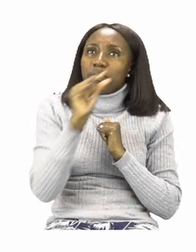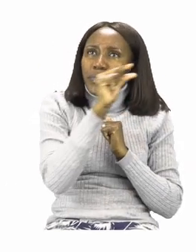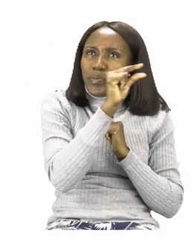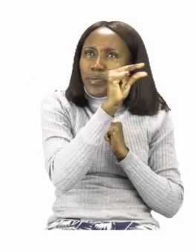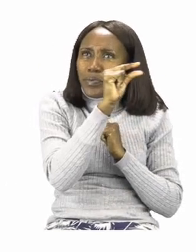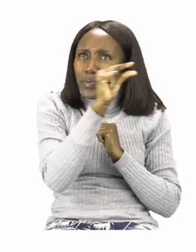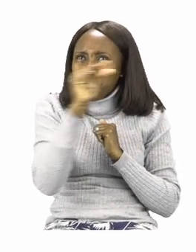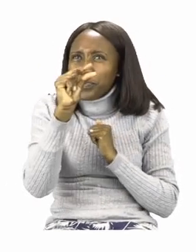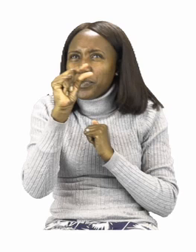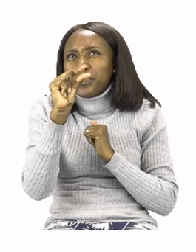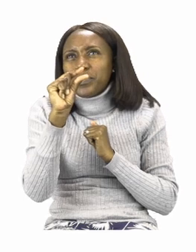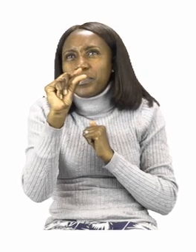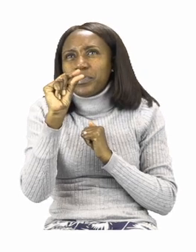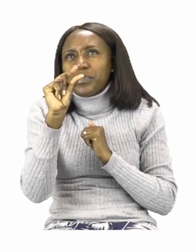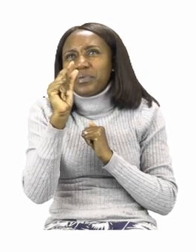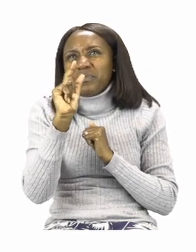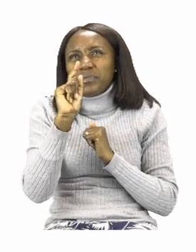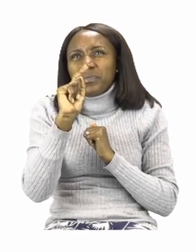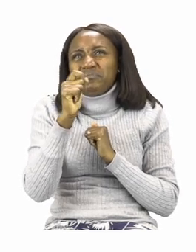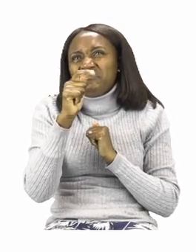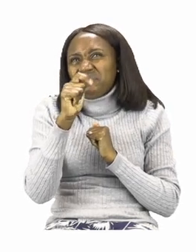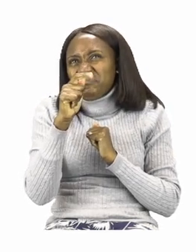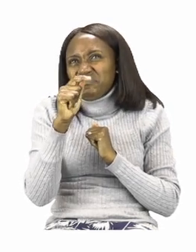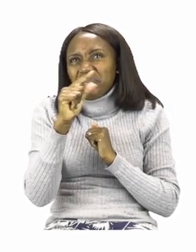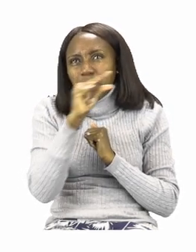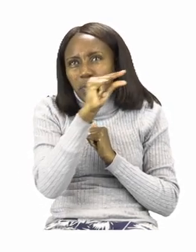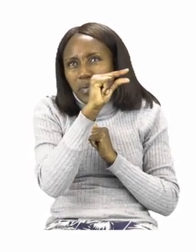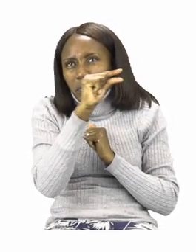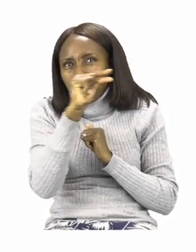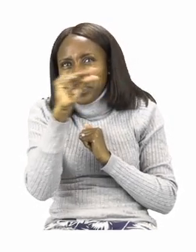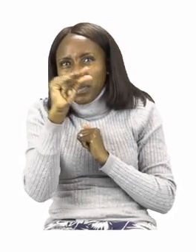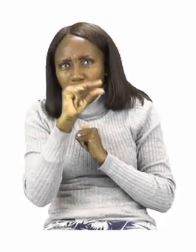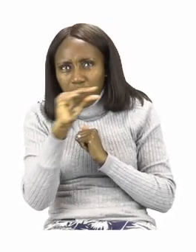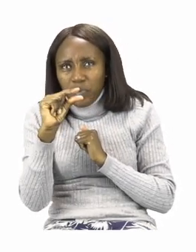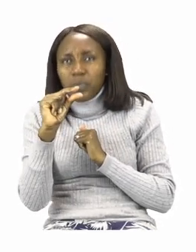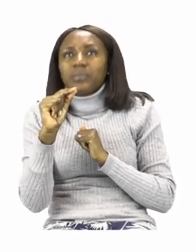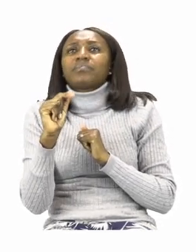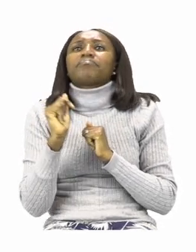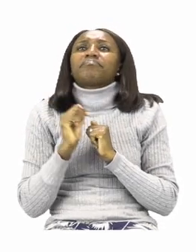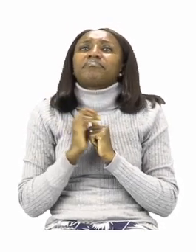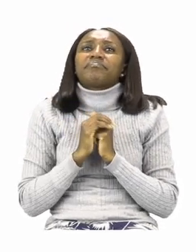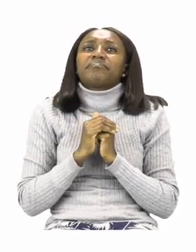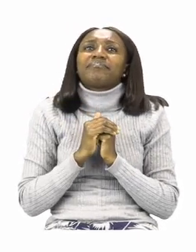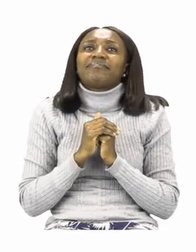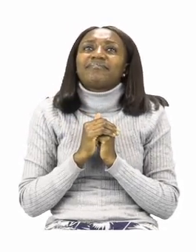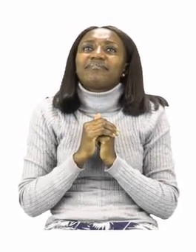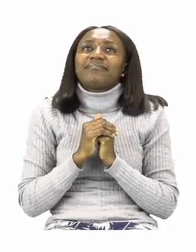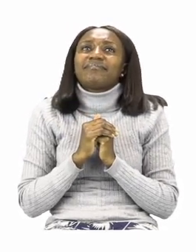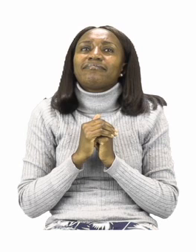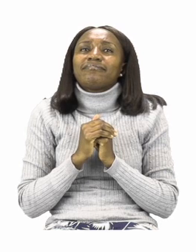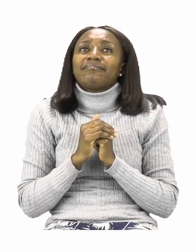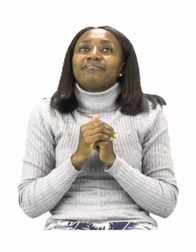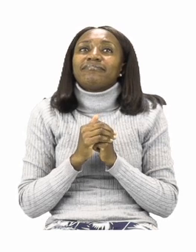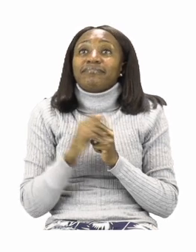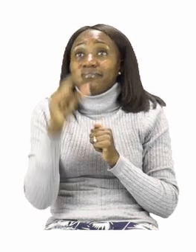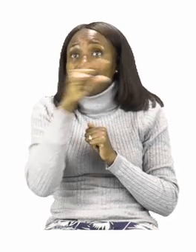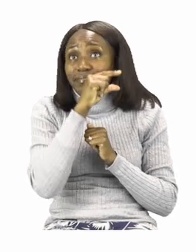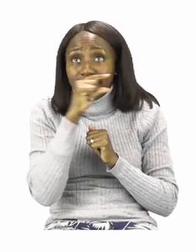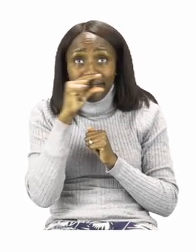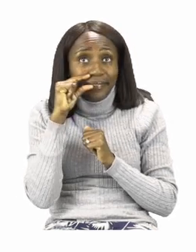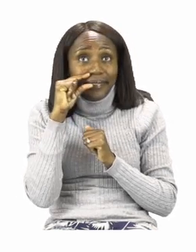few words given to you in different shapes. These words are